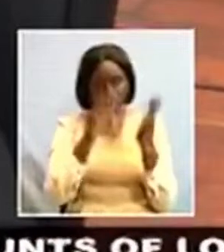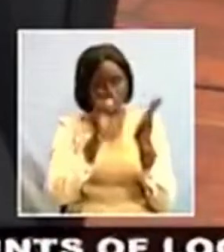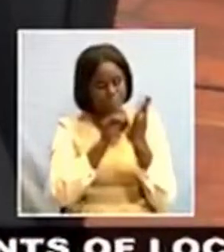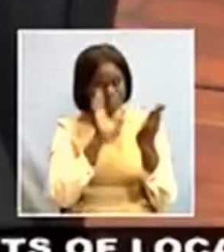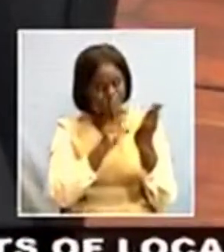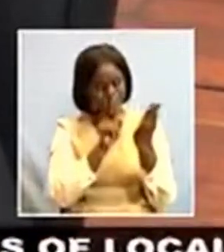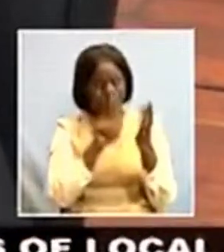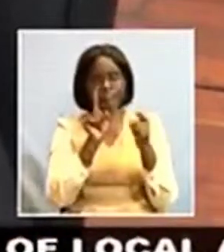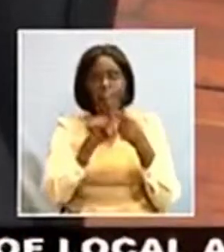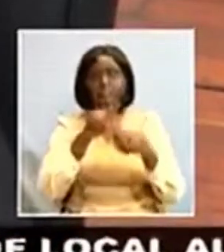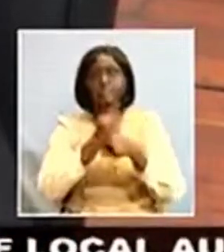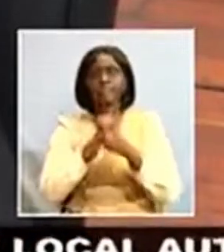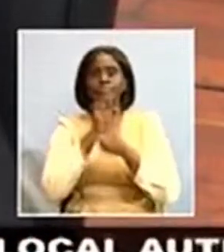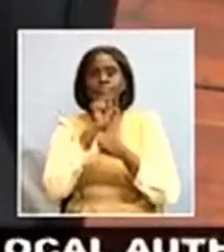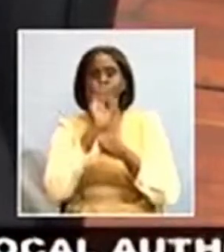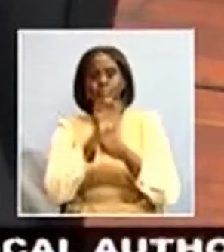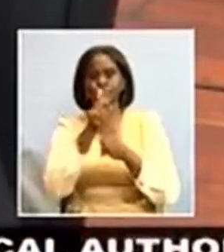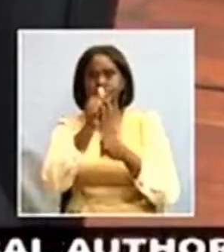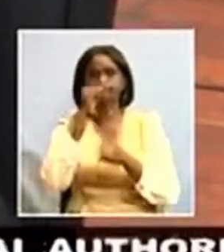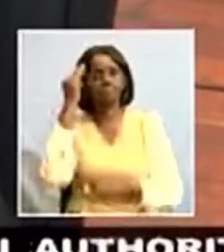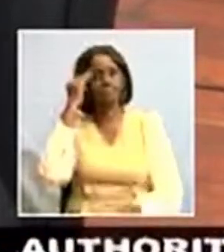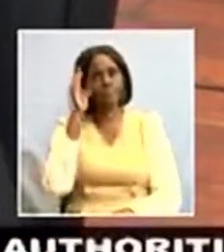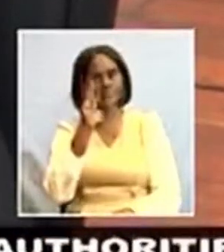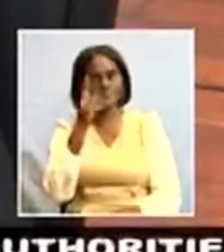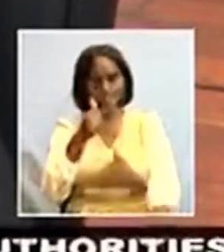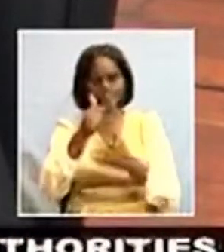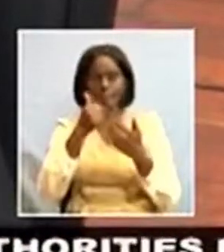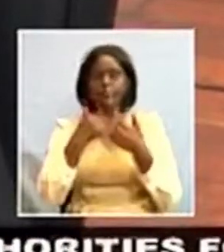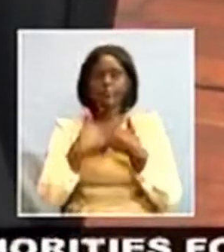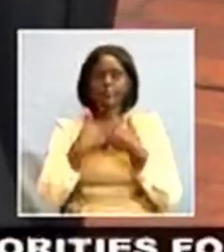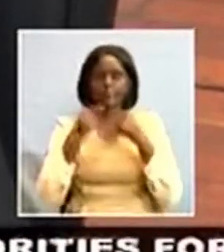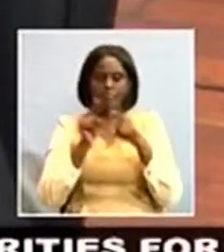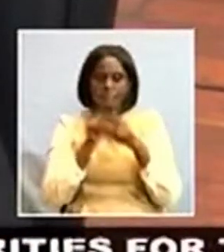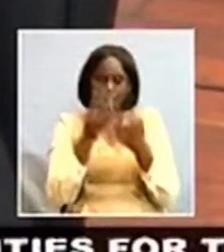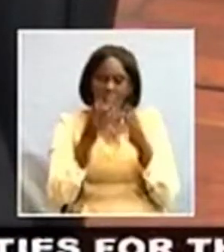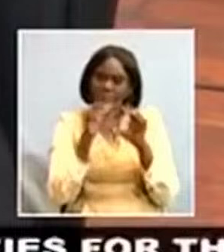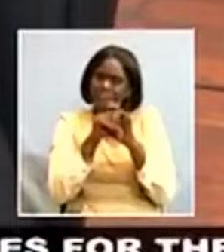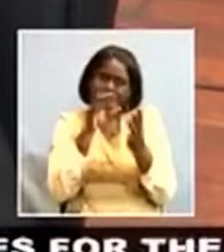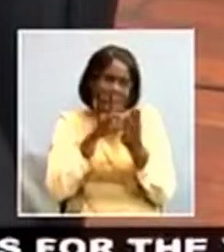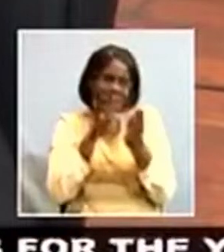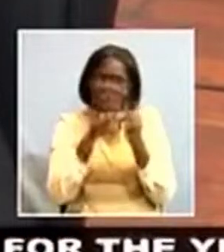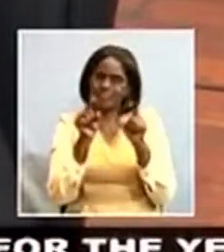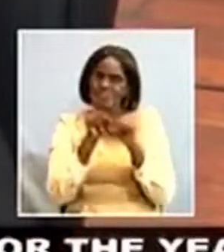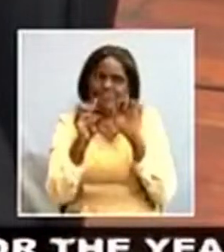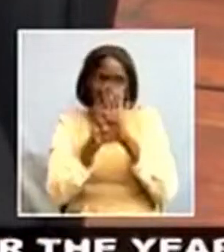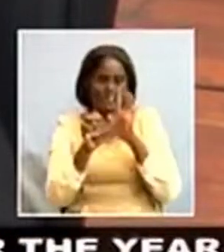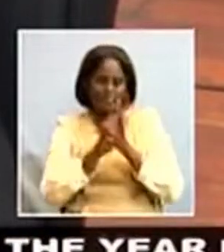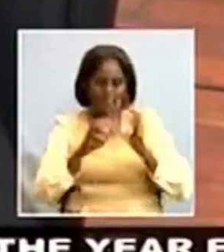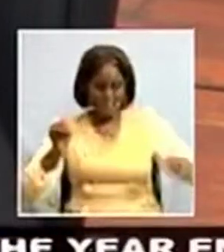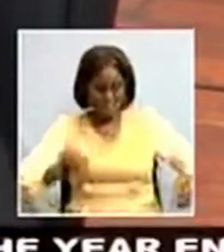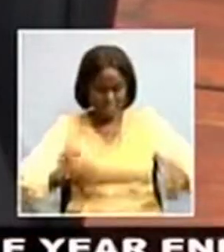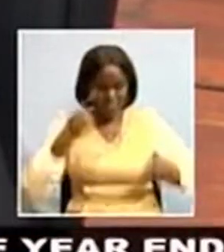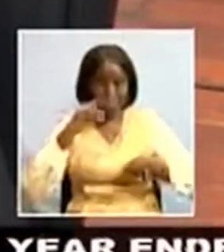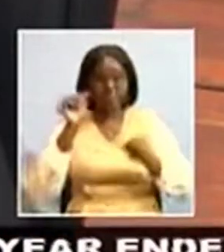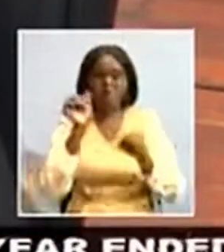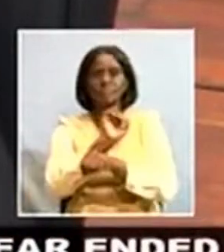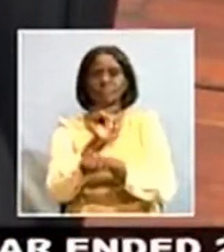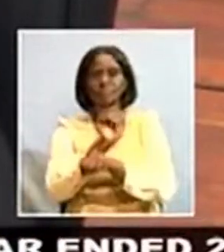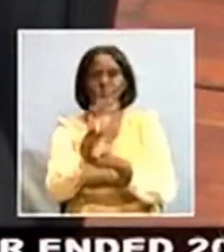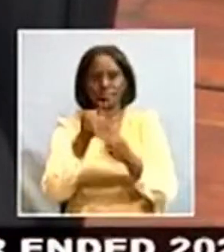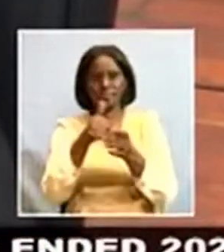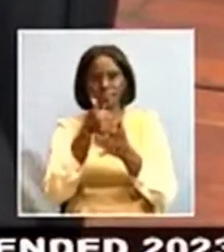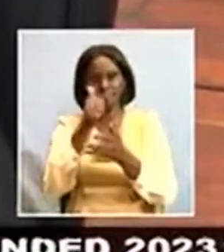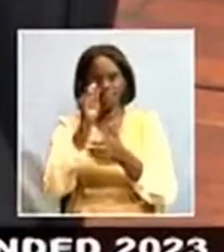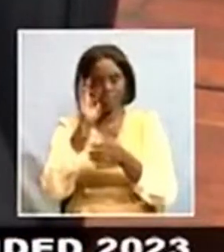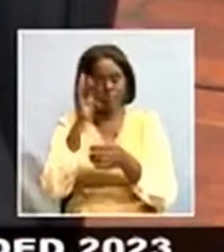them is to make sure that you know what you have. And in case, it's just like a number plate for a motor vehicle. That is how you